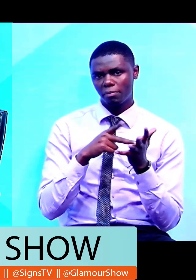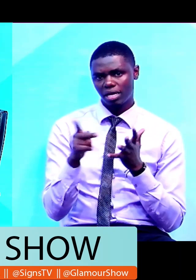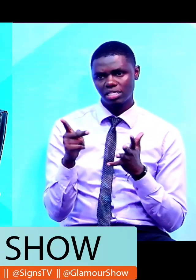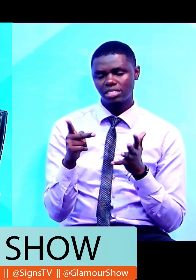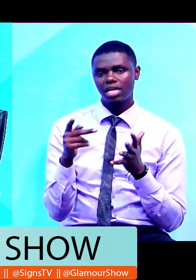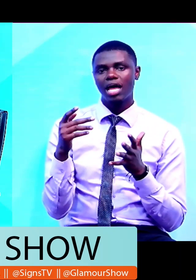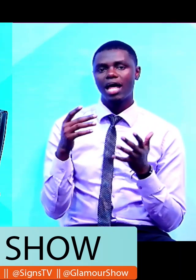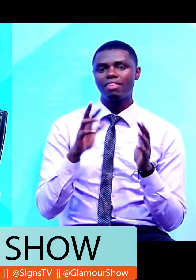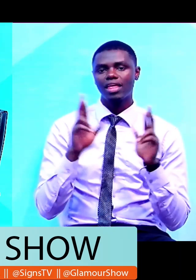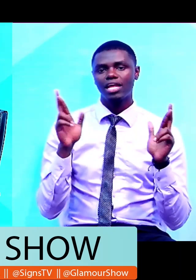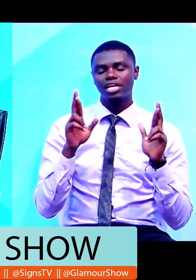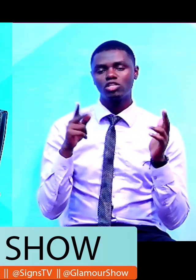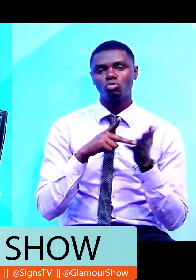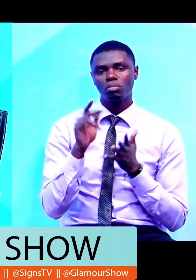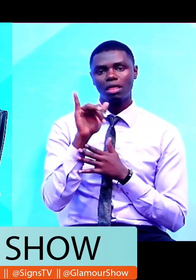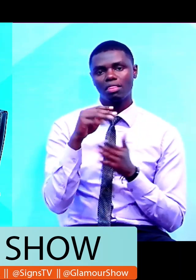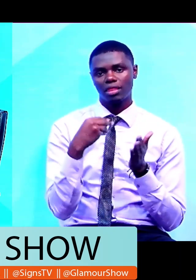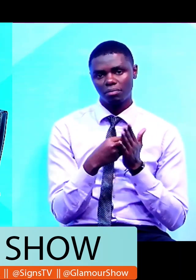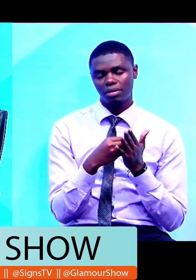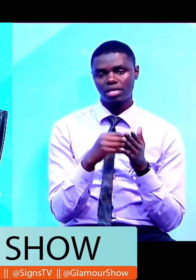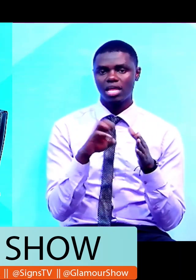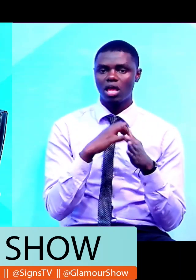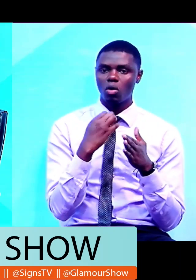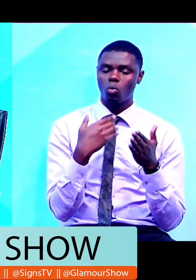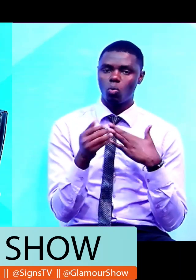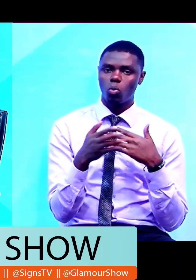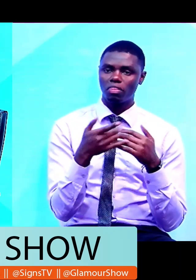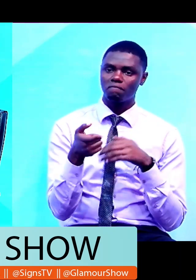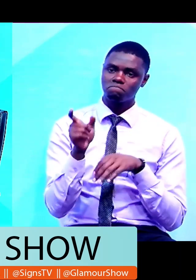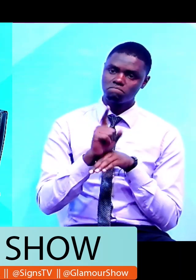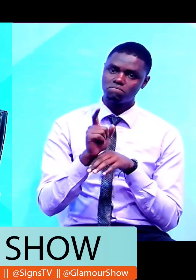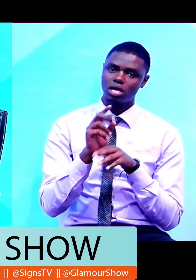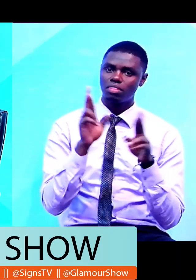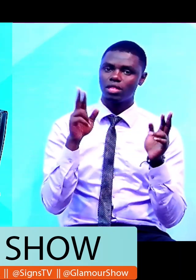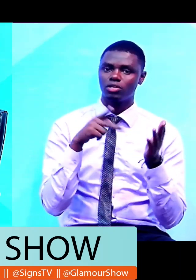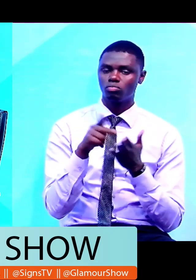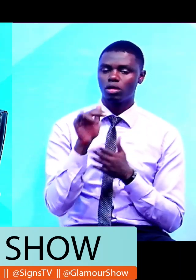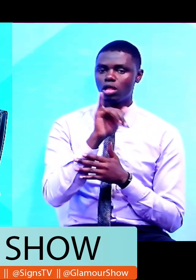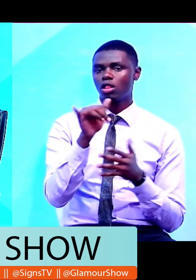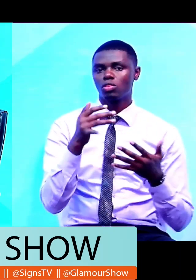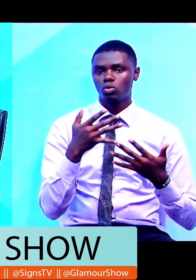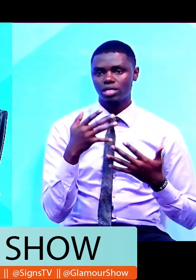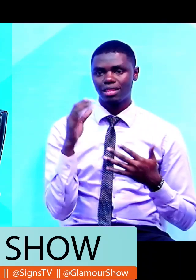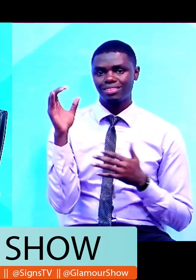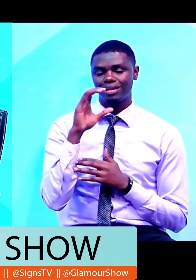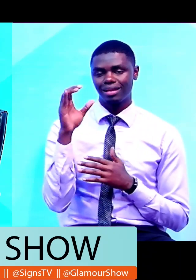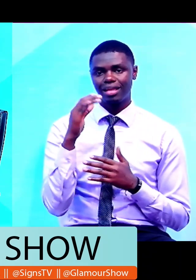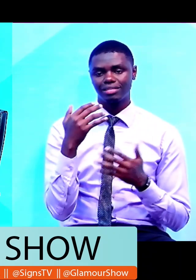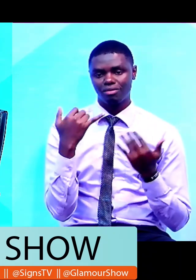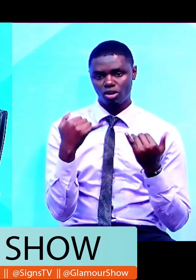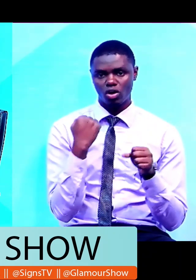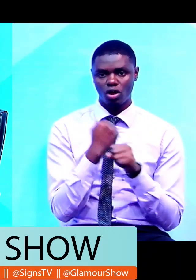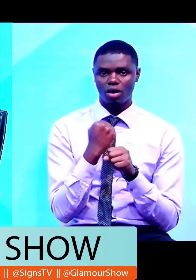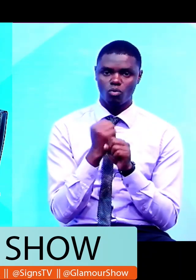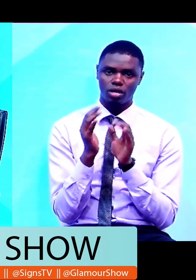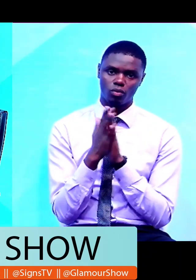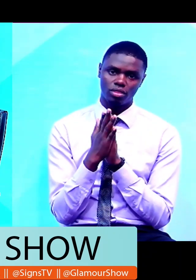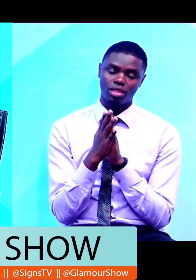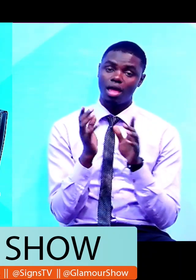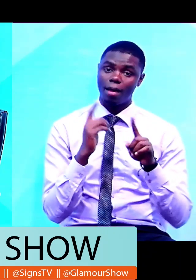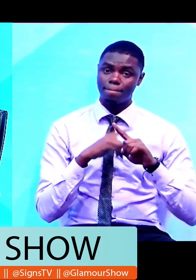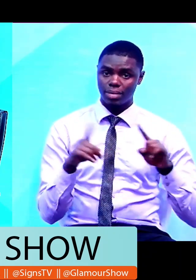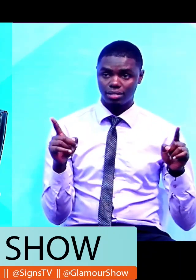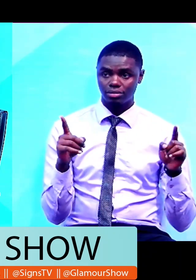willing to pay that amount. Even if I increase it, they are willing to pay. Those are the kinds of clients I'm currently working with, but